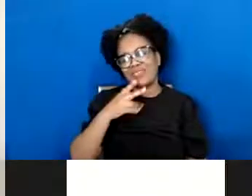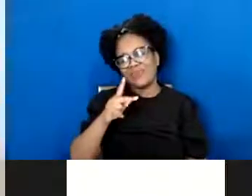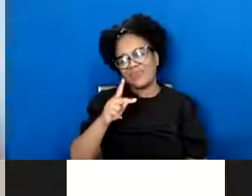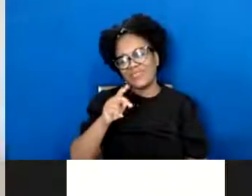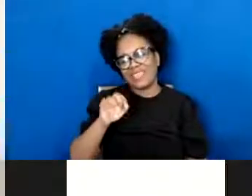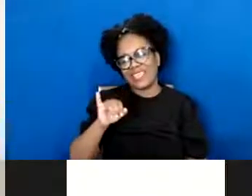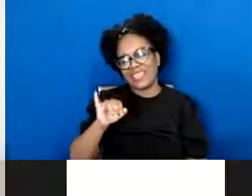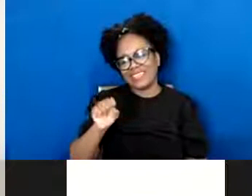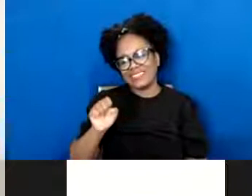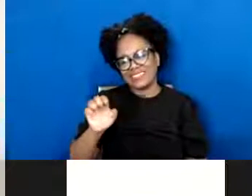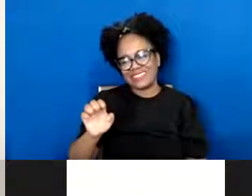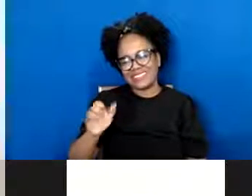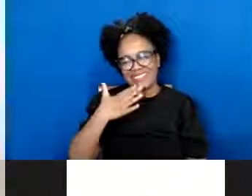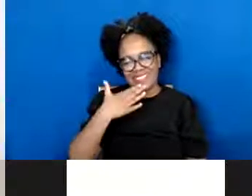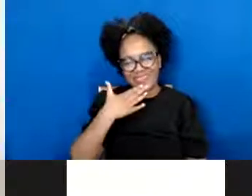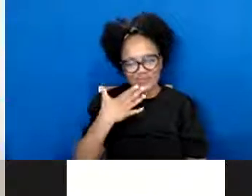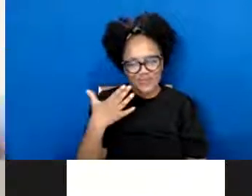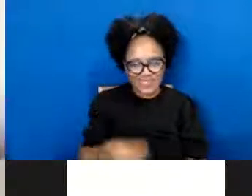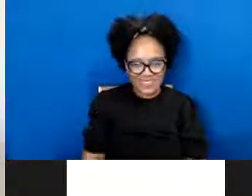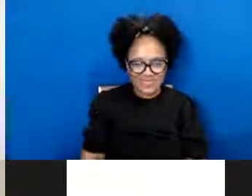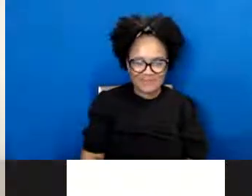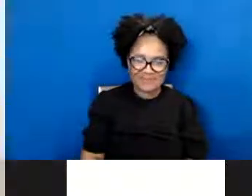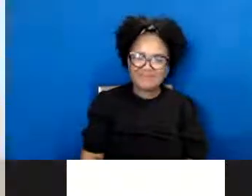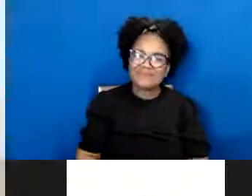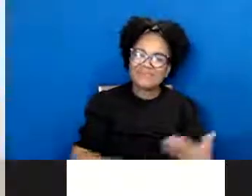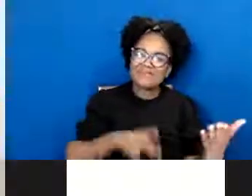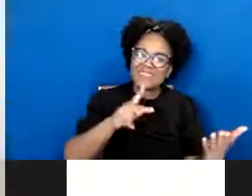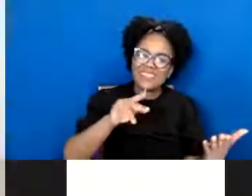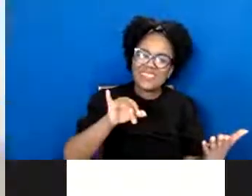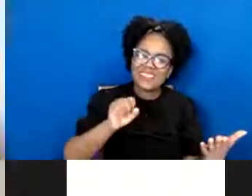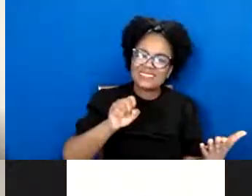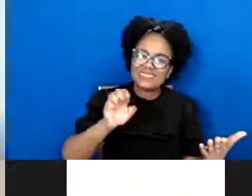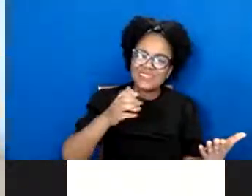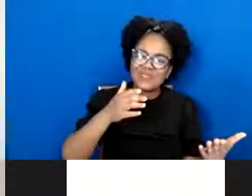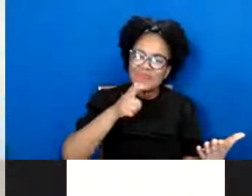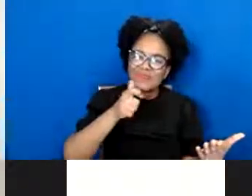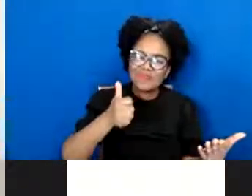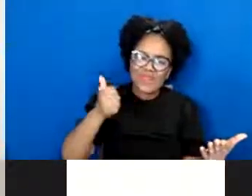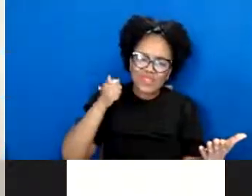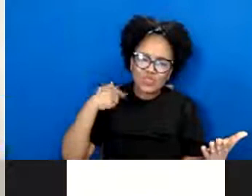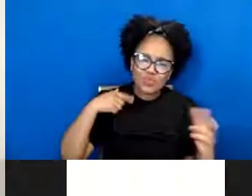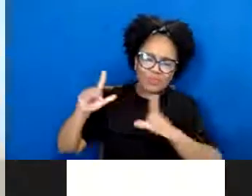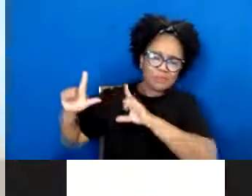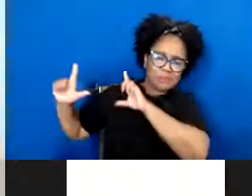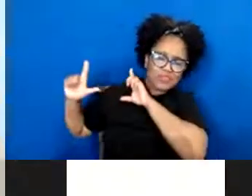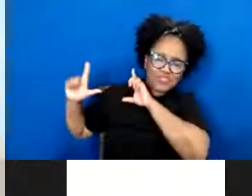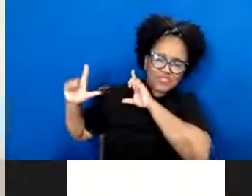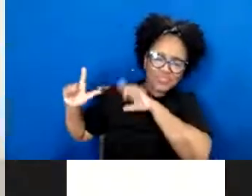you so much. You're amazing. Kiese, right. Who's in the portrait behind you? That's Alice Walker. Oh,